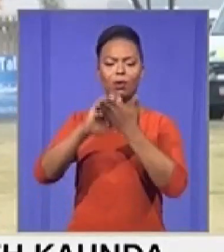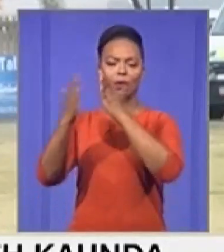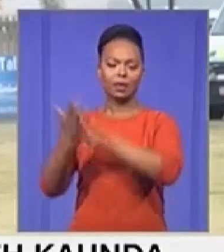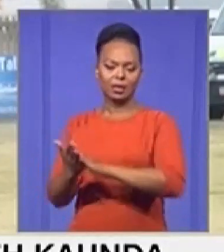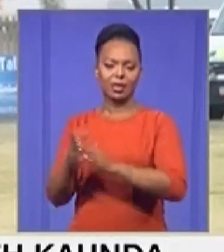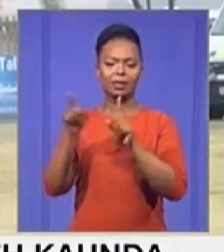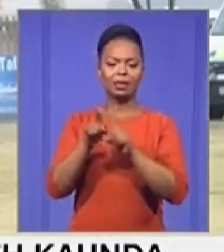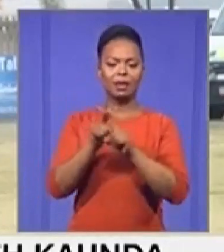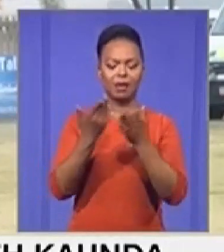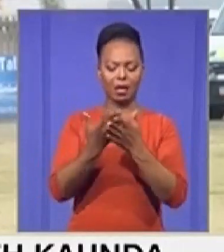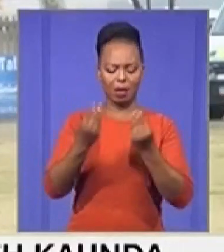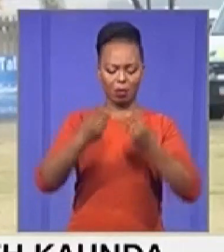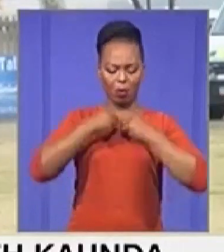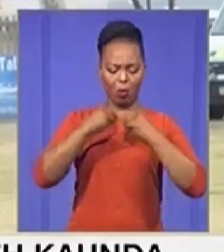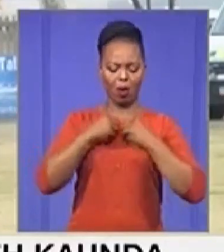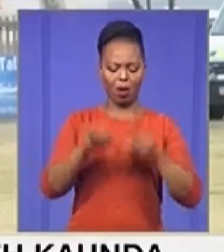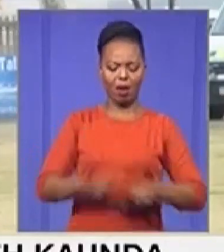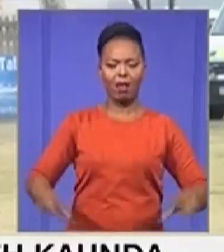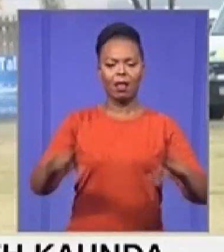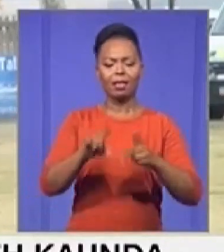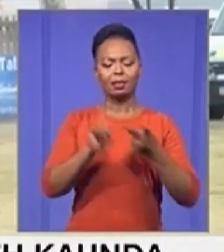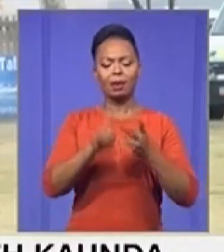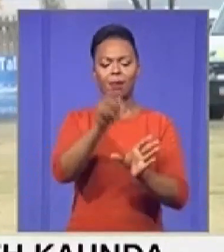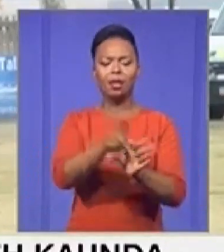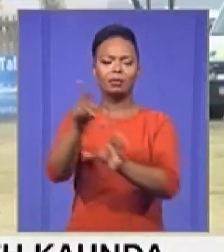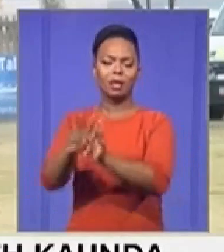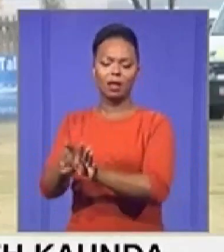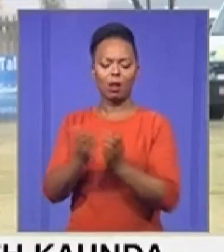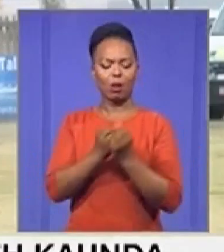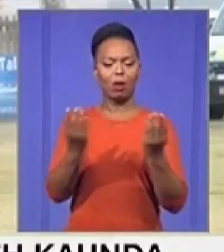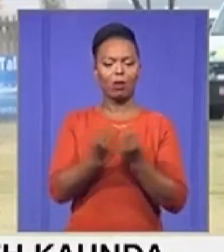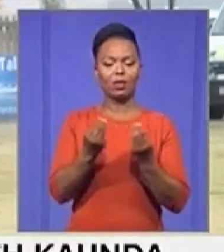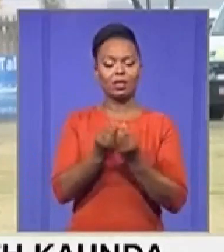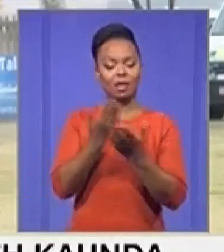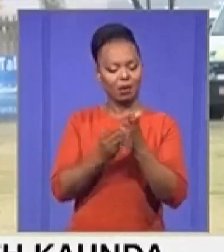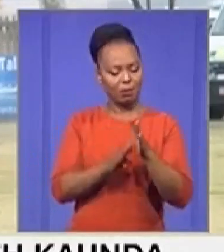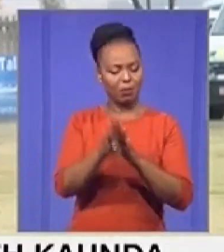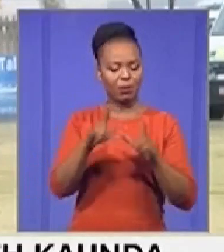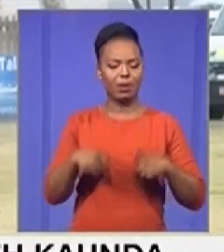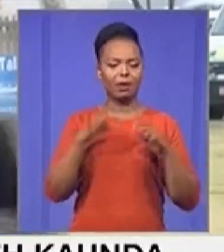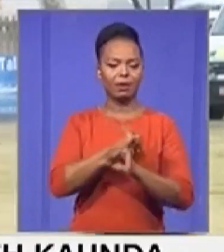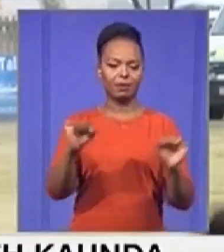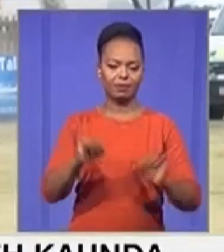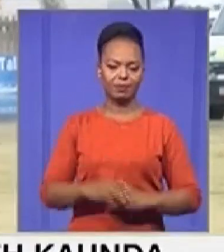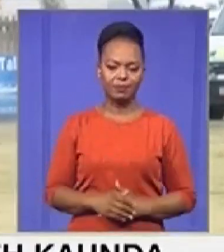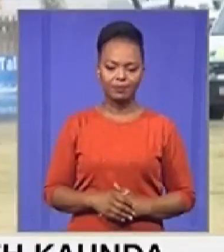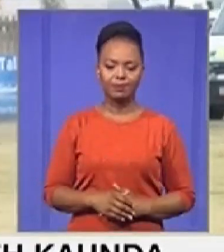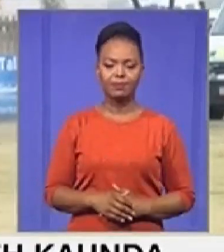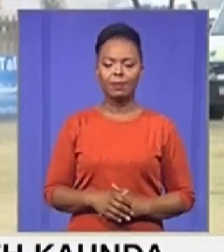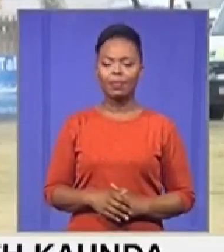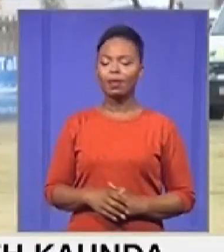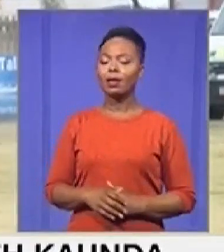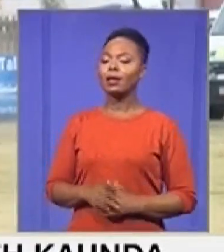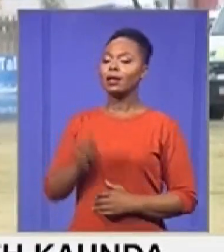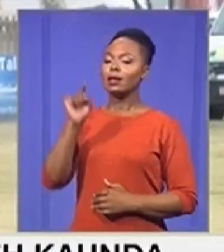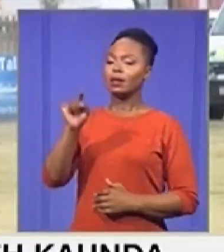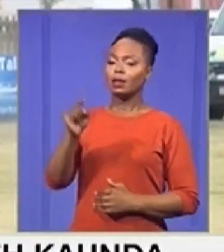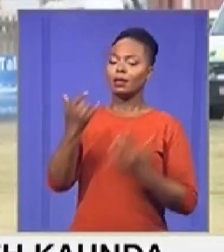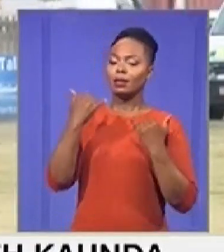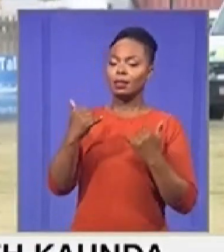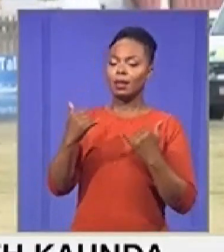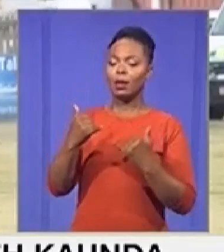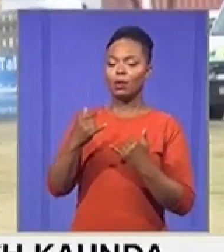gore ba ne le ownership ba kgone gore ba participate mo dilong tse ile gore di tla ba tshedisa botoka ga re bua mo ntlheng eno ya go